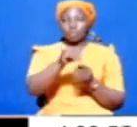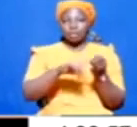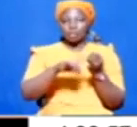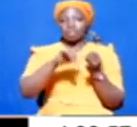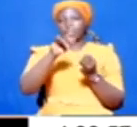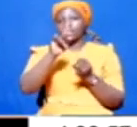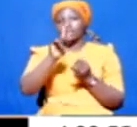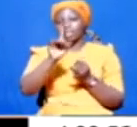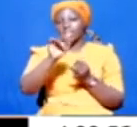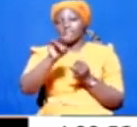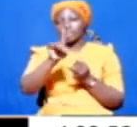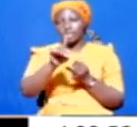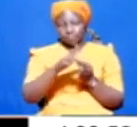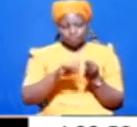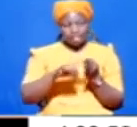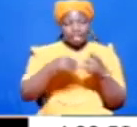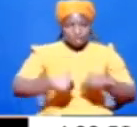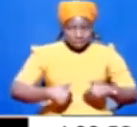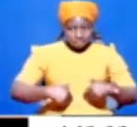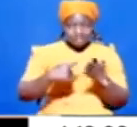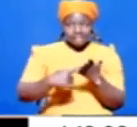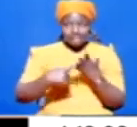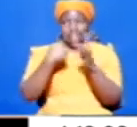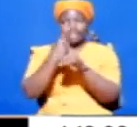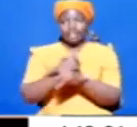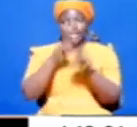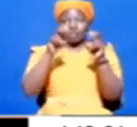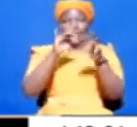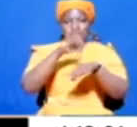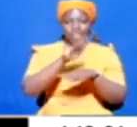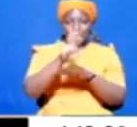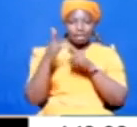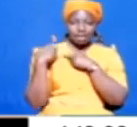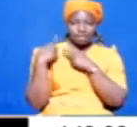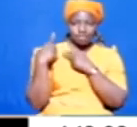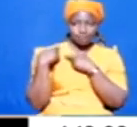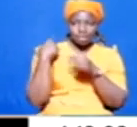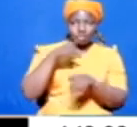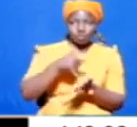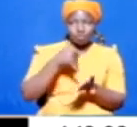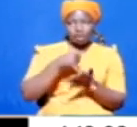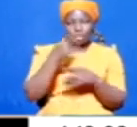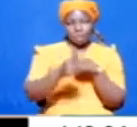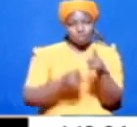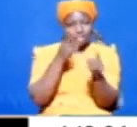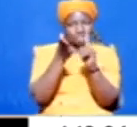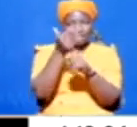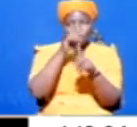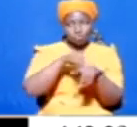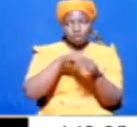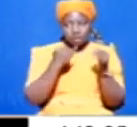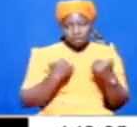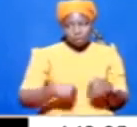The youth deliberated on various issues touching on their respective mandates, including the progress realized in the implementation of the Constitution